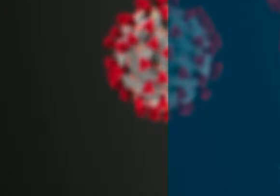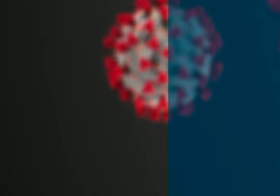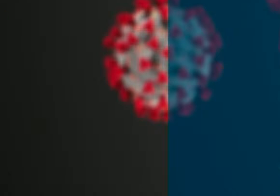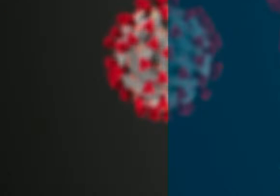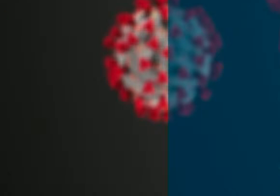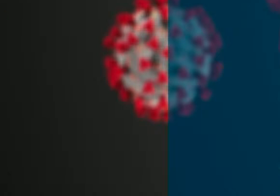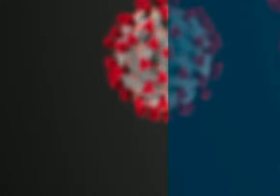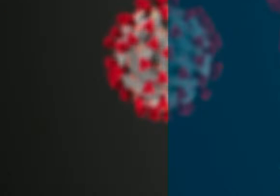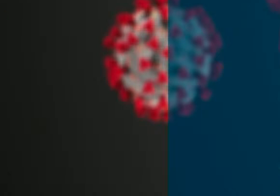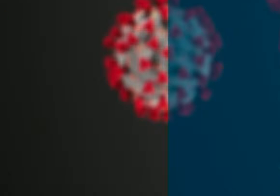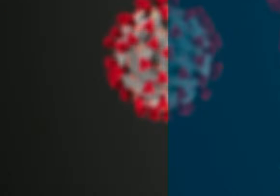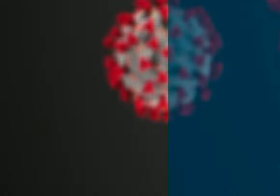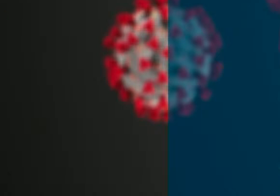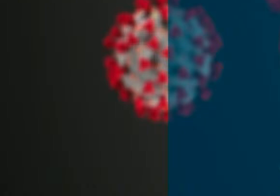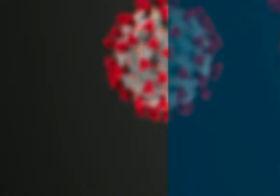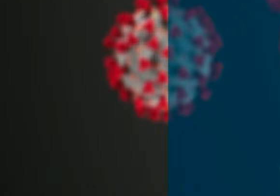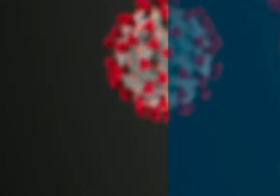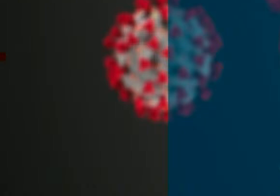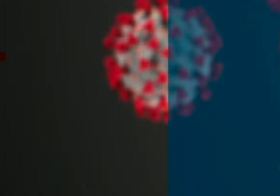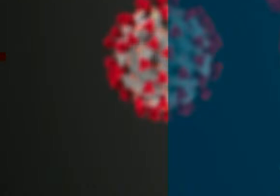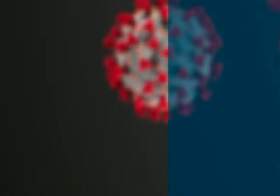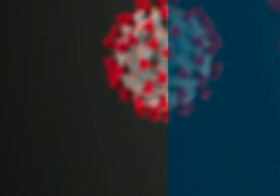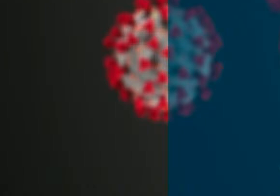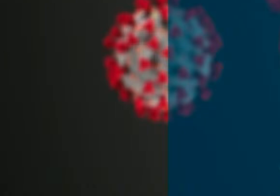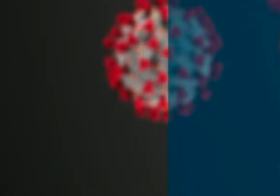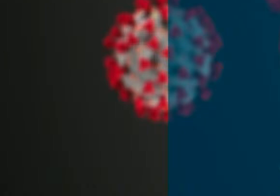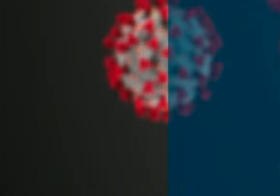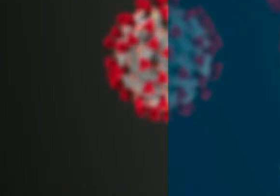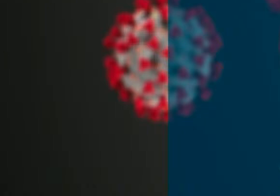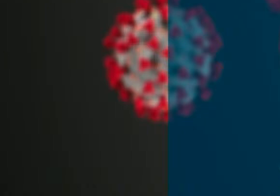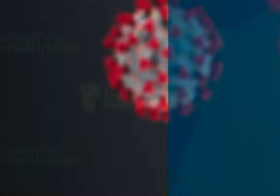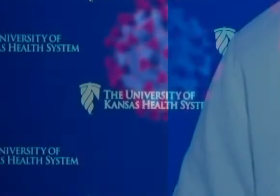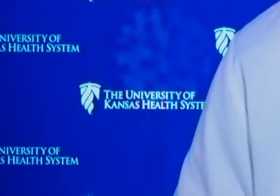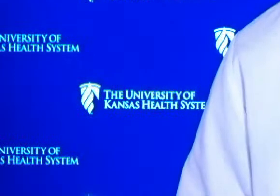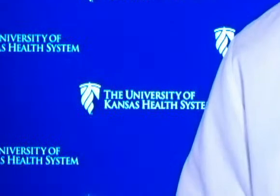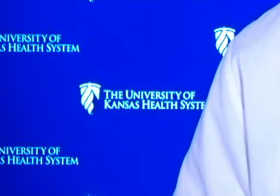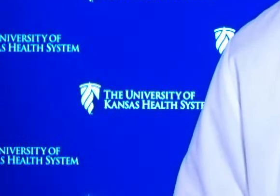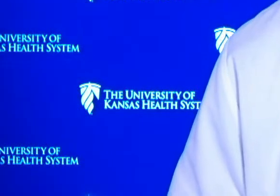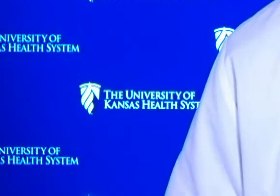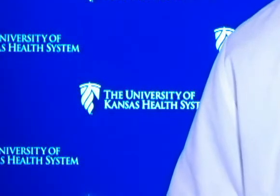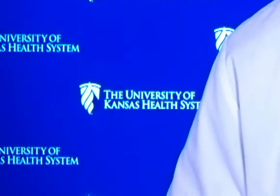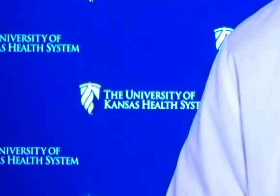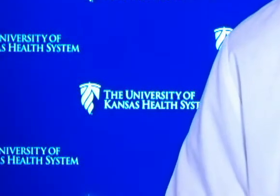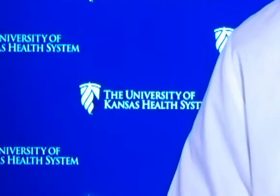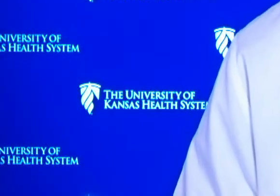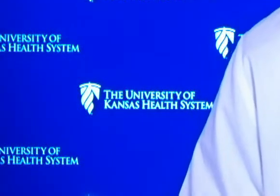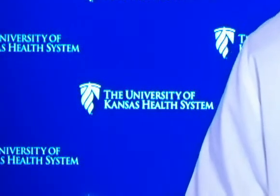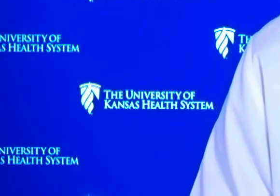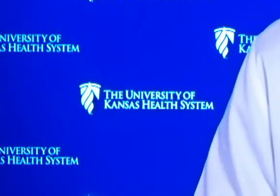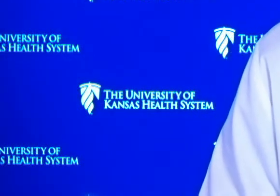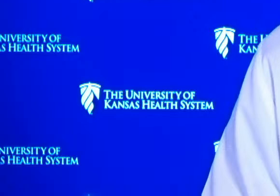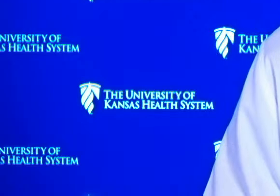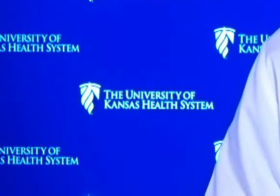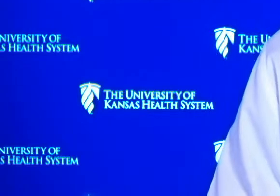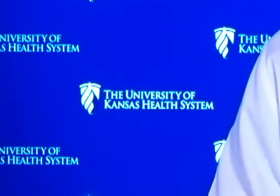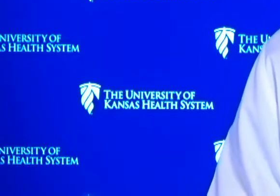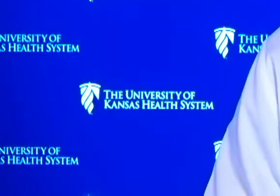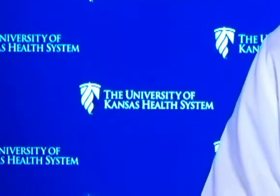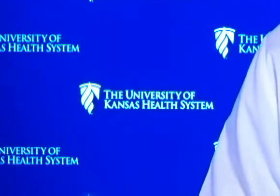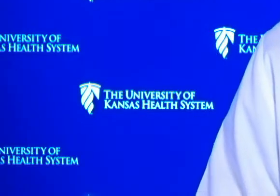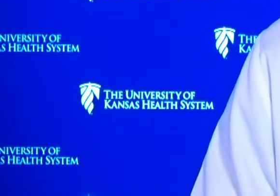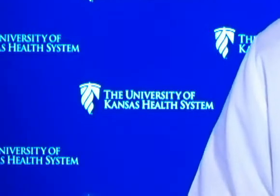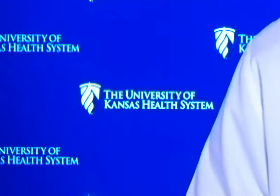in the recovery period as well, so a total of 36. And unfortunately, Hayes, though, however, has increased. They actually have 15